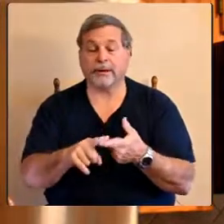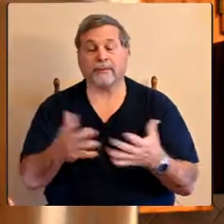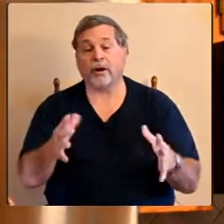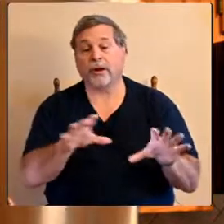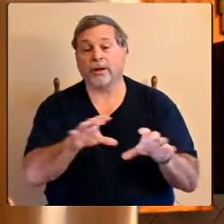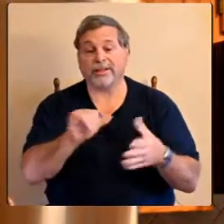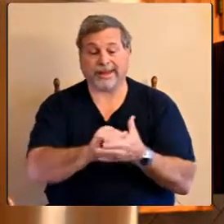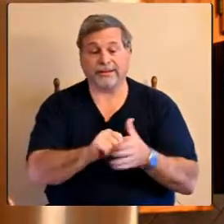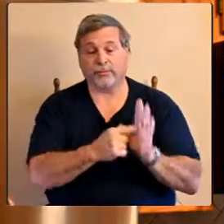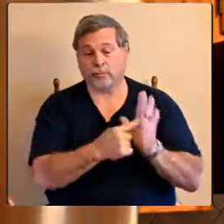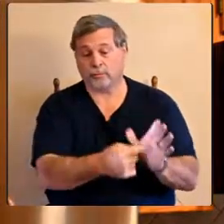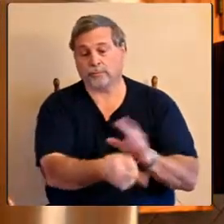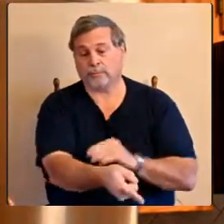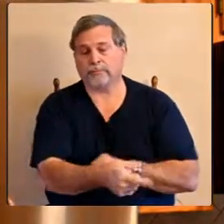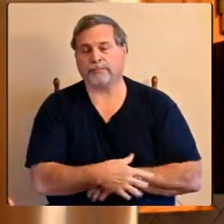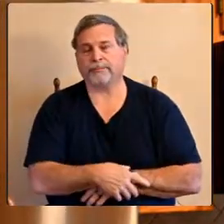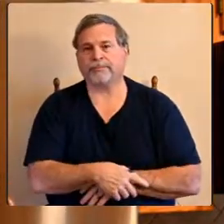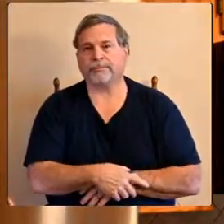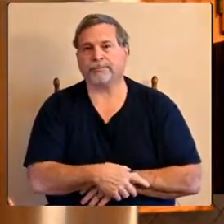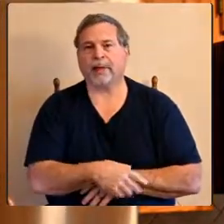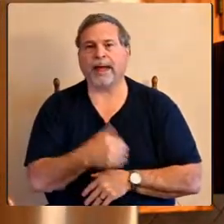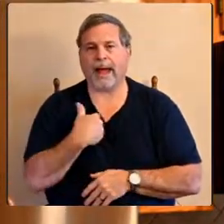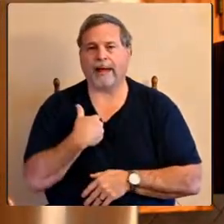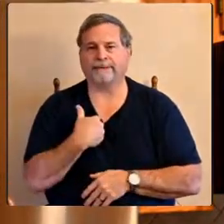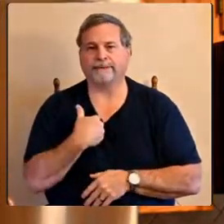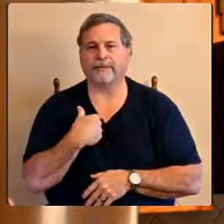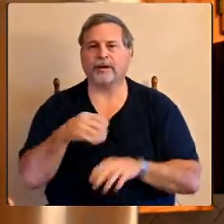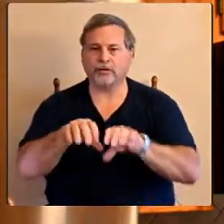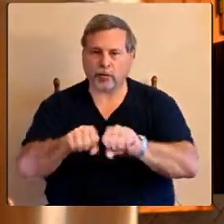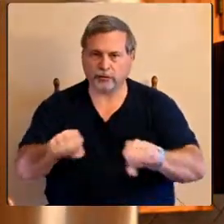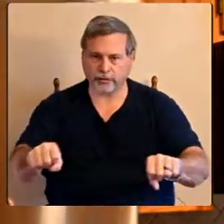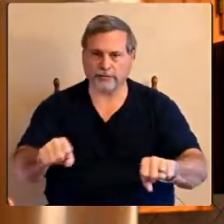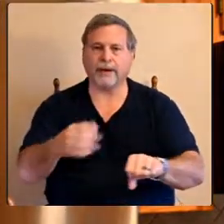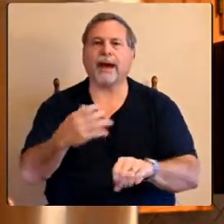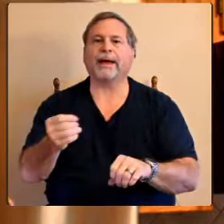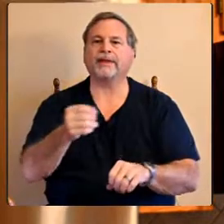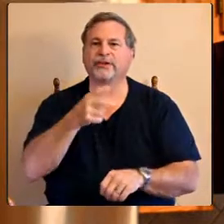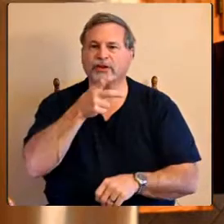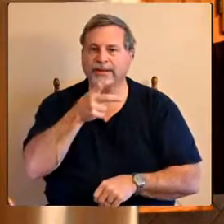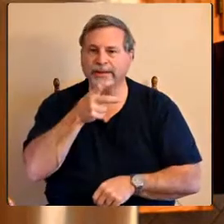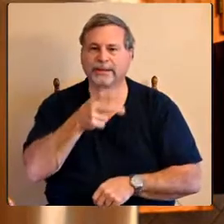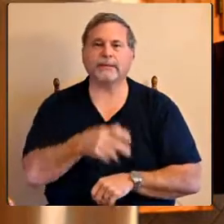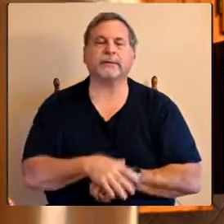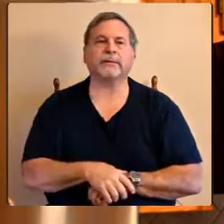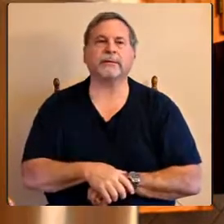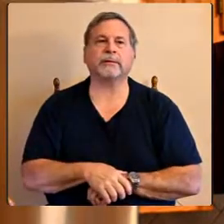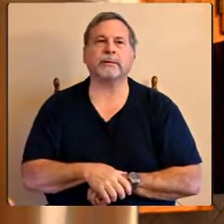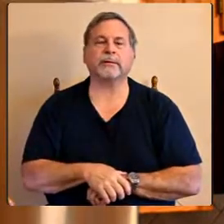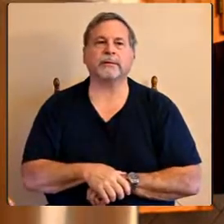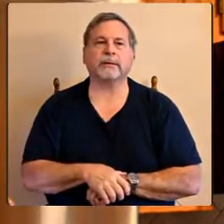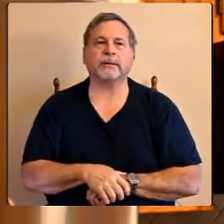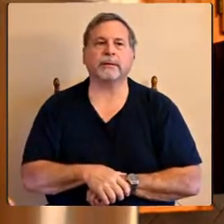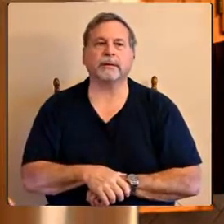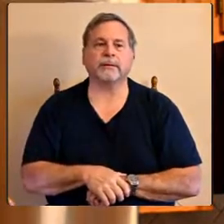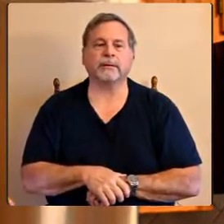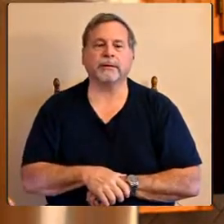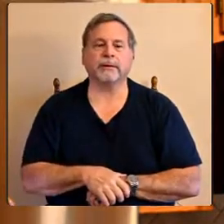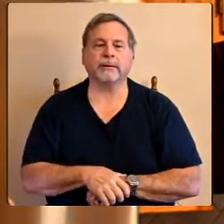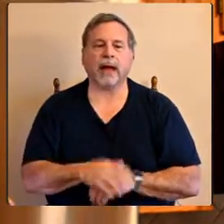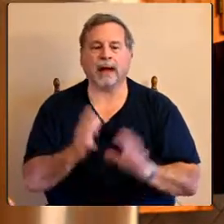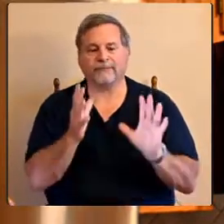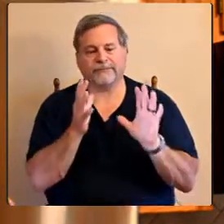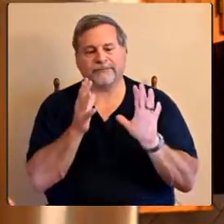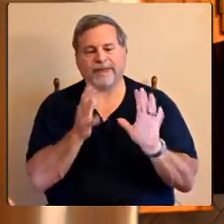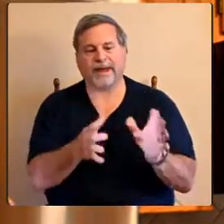that, as you can see here, I've got the sausage and the chicken done here. And I left the